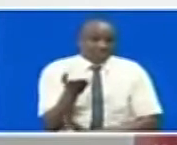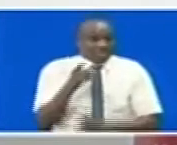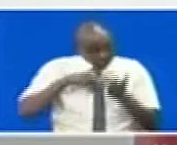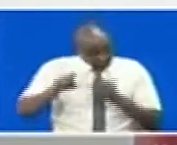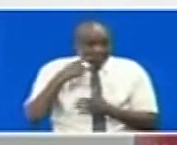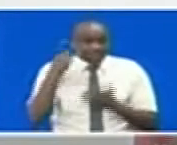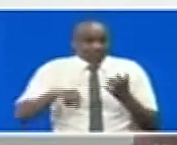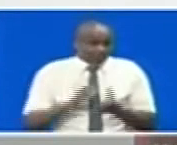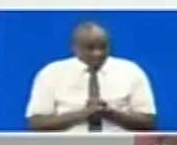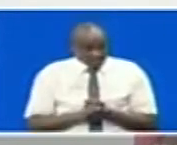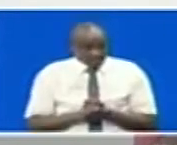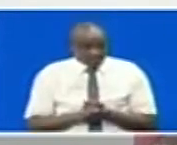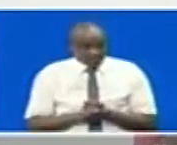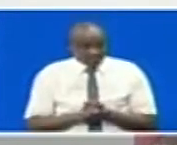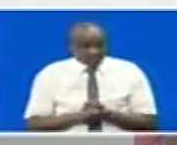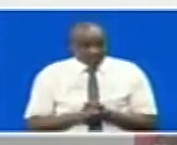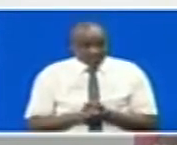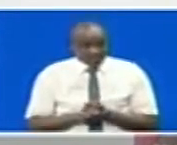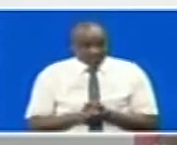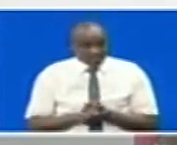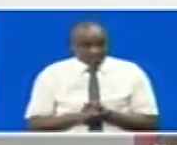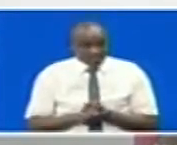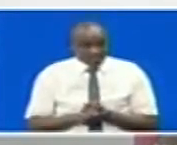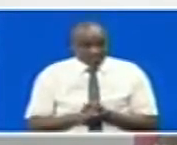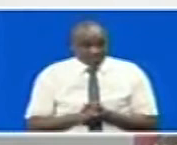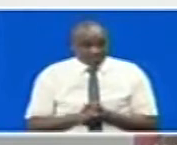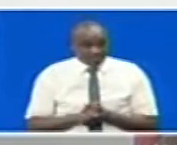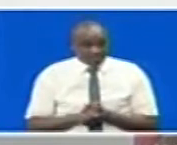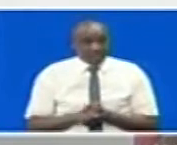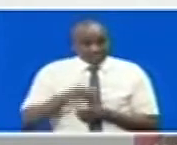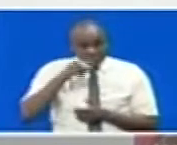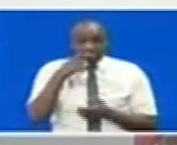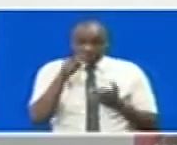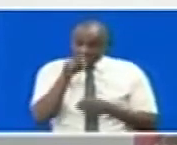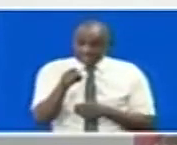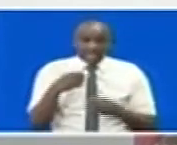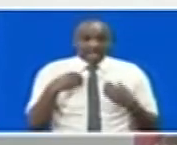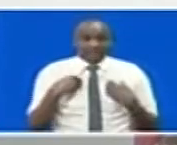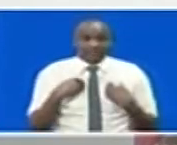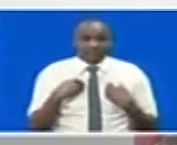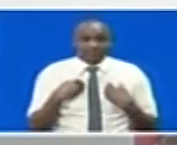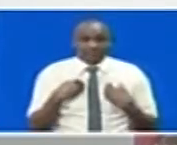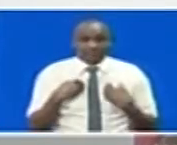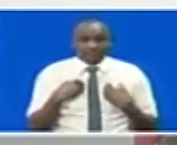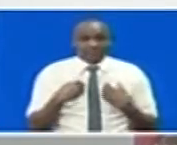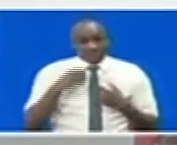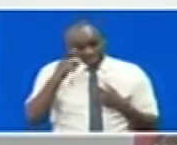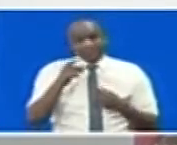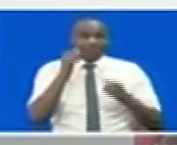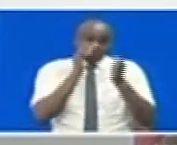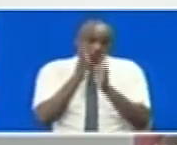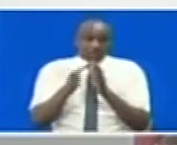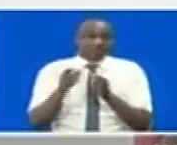assertion that it was crafted in such a way that it had to fail.